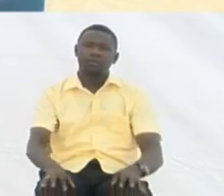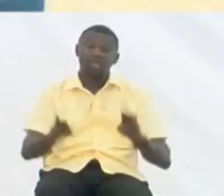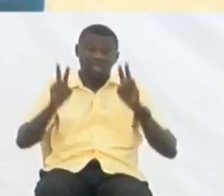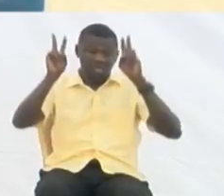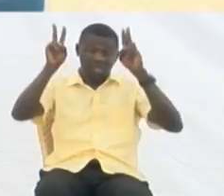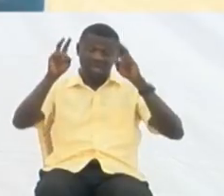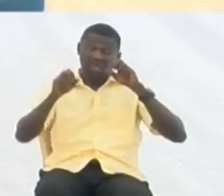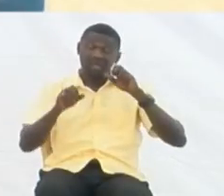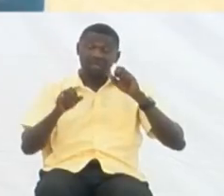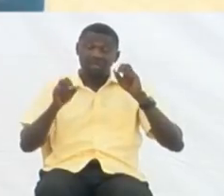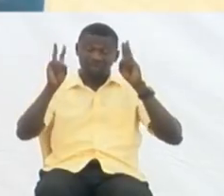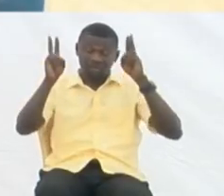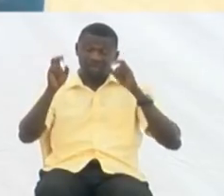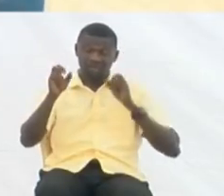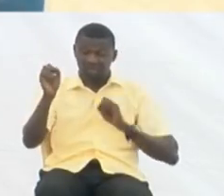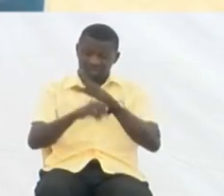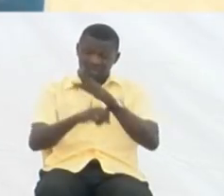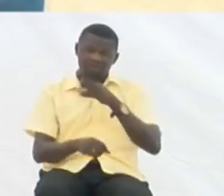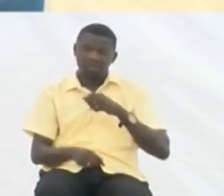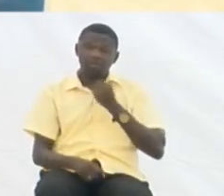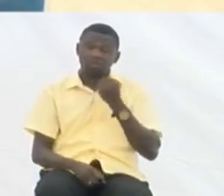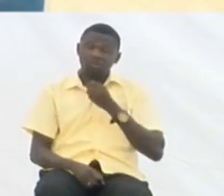ya ya send them. He was the president